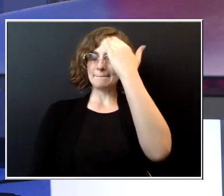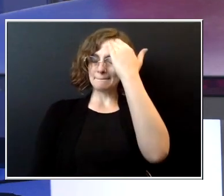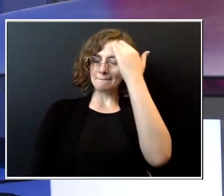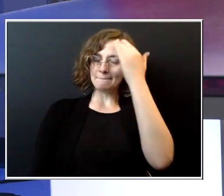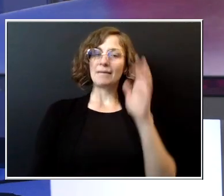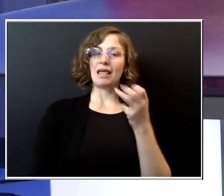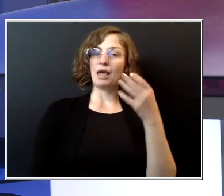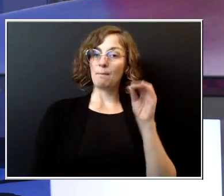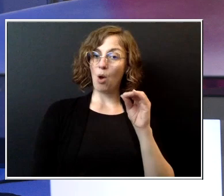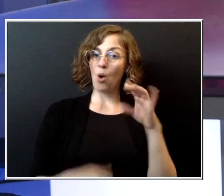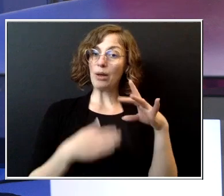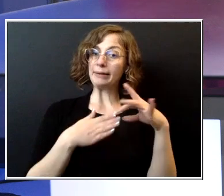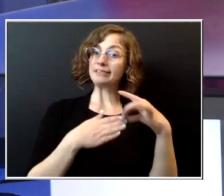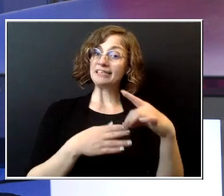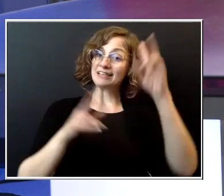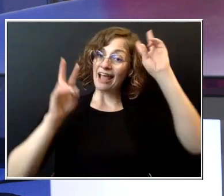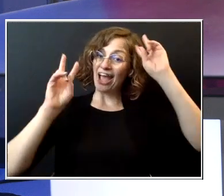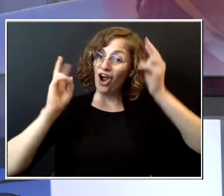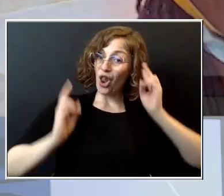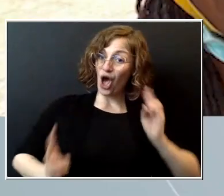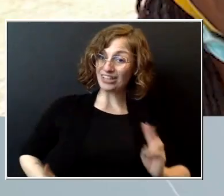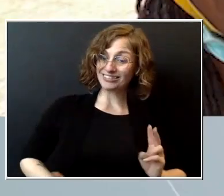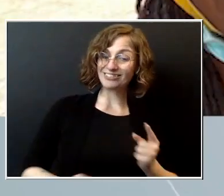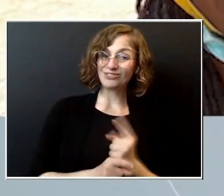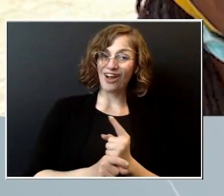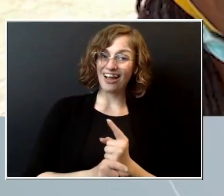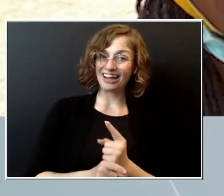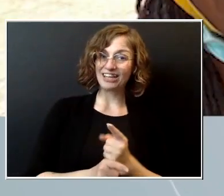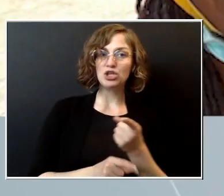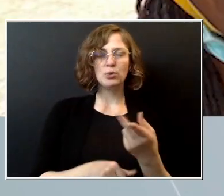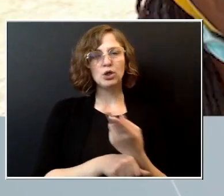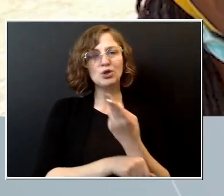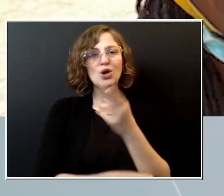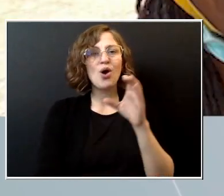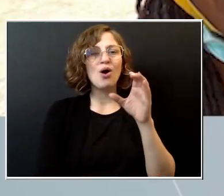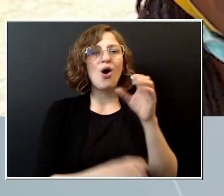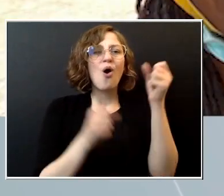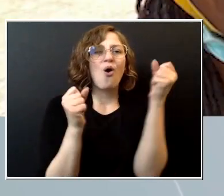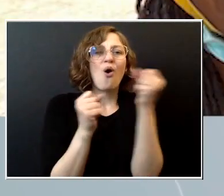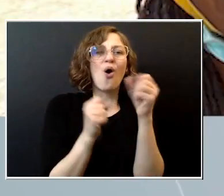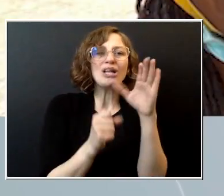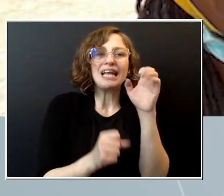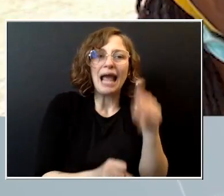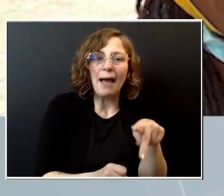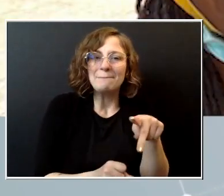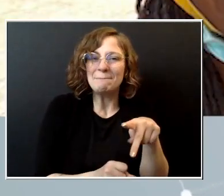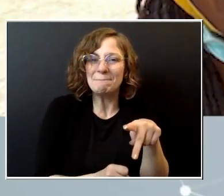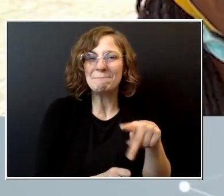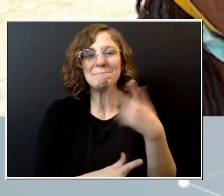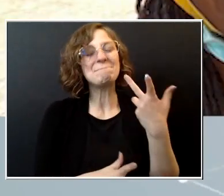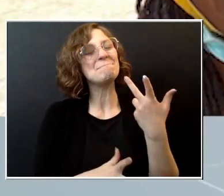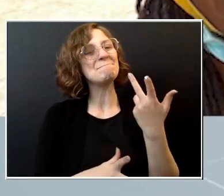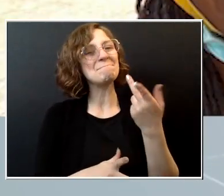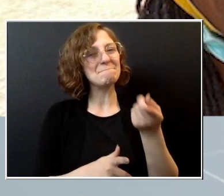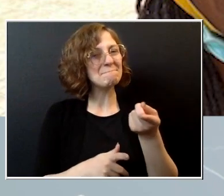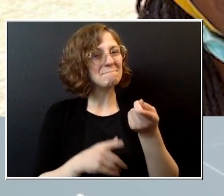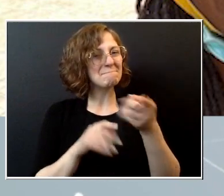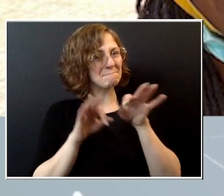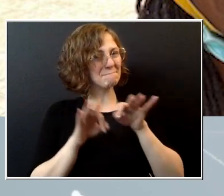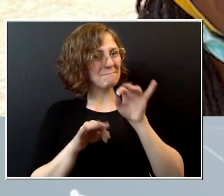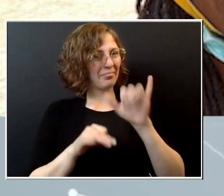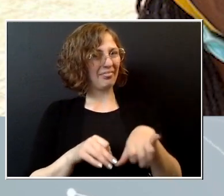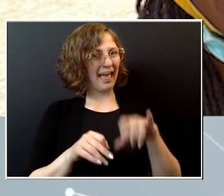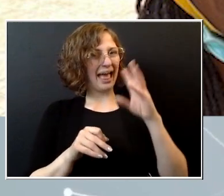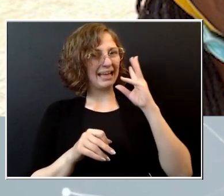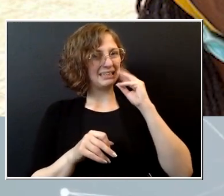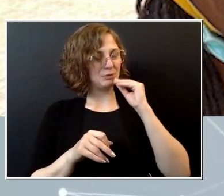hear, and it's a struggle. You were wearing a cold cap. I got to ask what was on your head. Tell us about that experience. This was trying to help you prevent as much hair loss